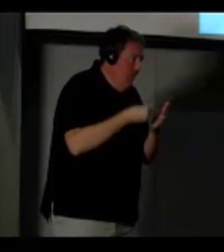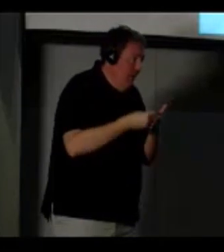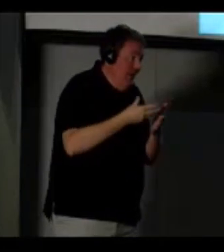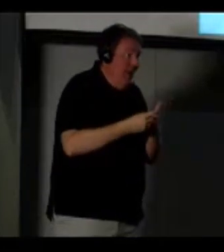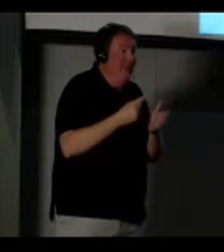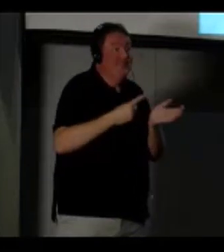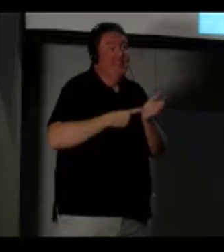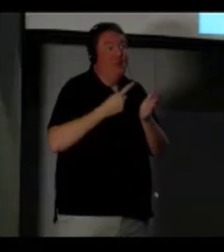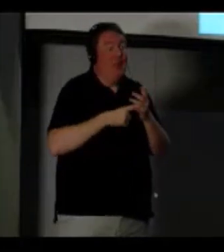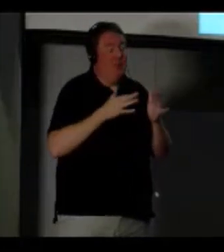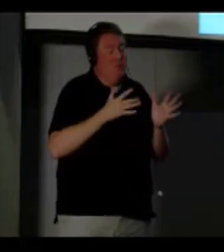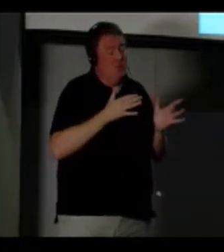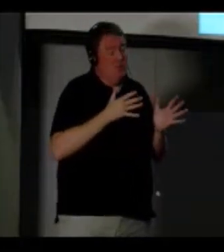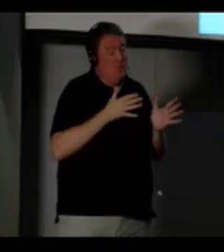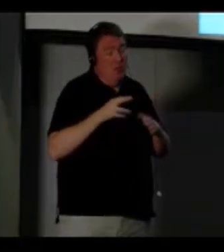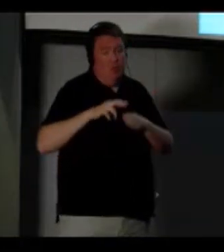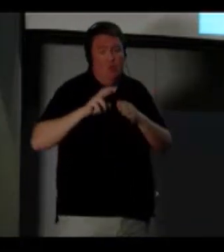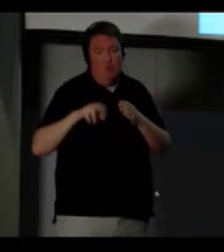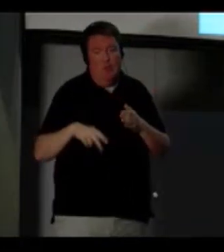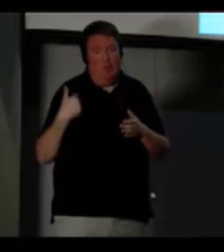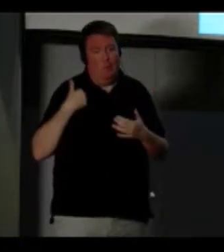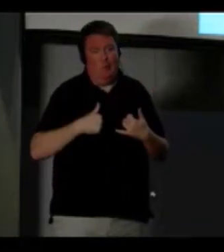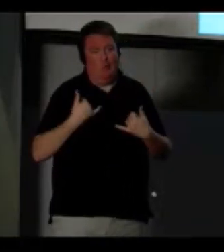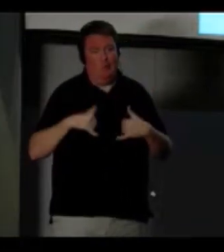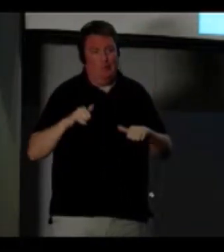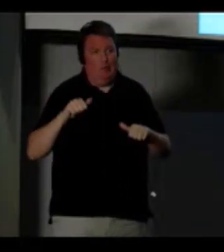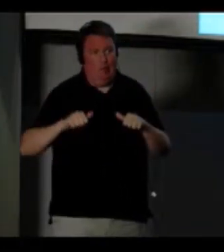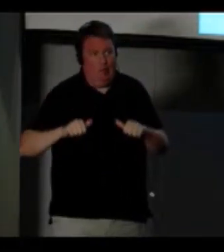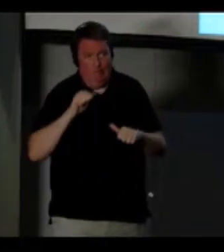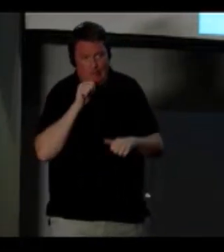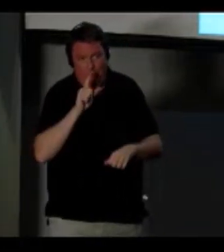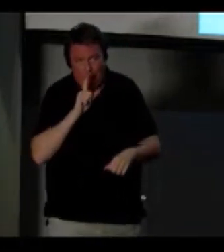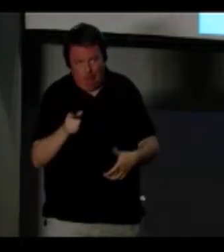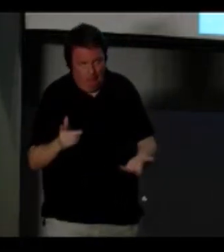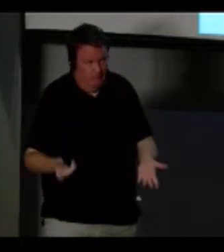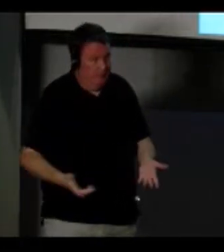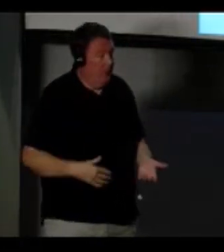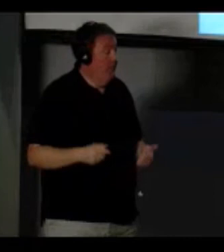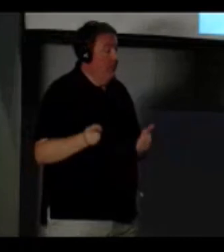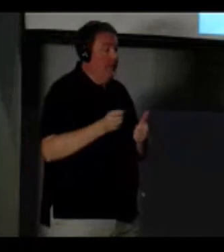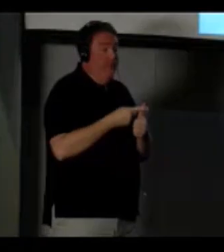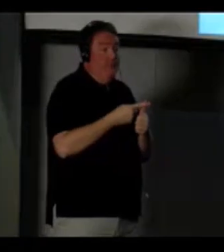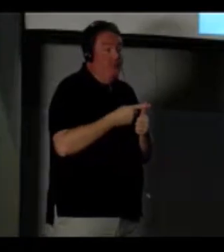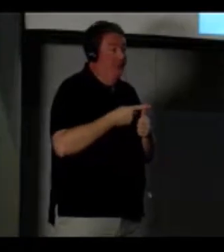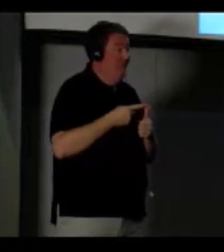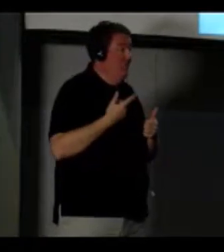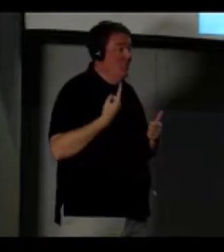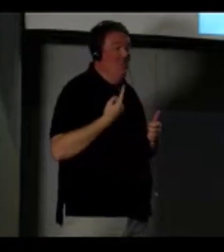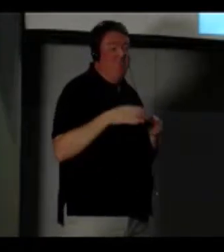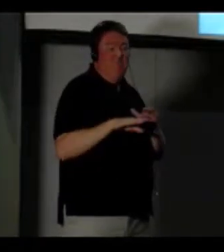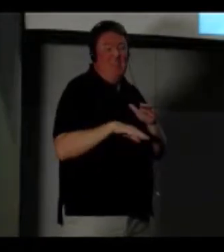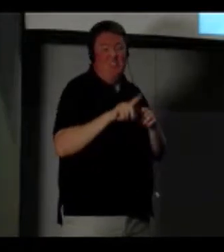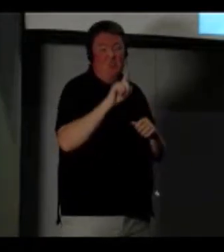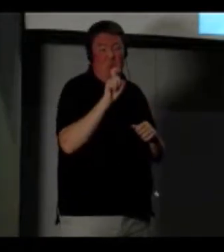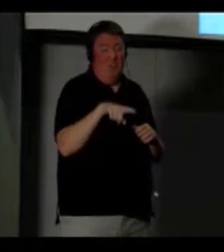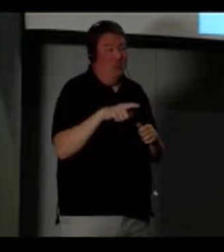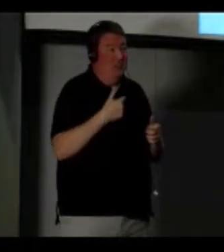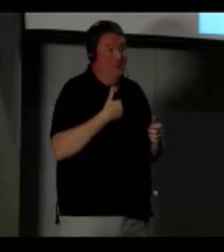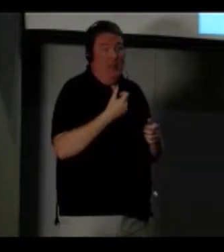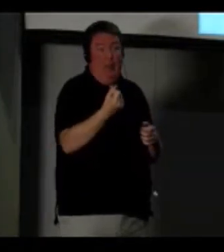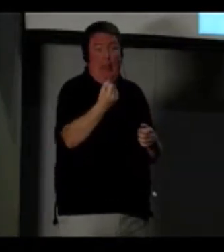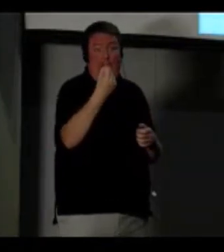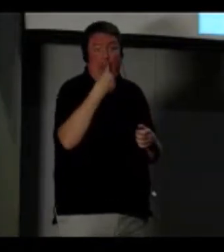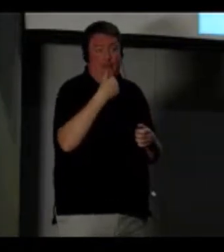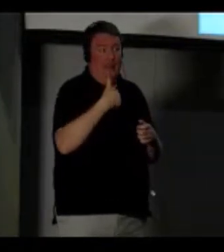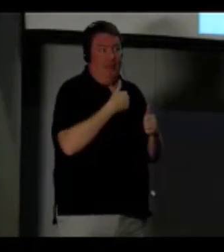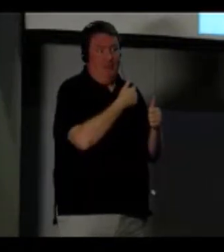inconclusive. And here are the basic questions that need to be asked. And this is just a roadmap. When I get these